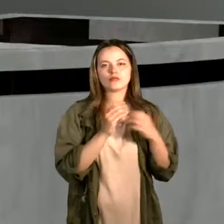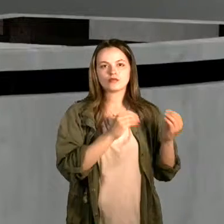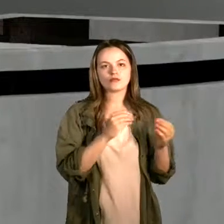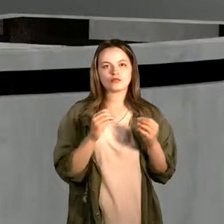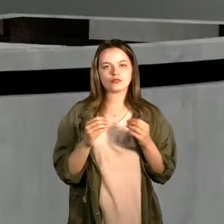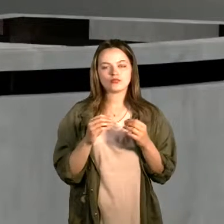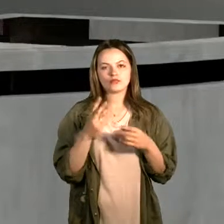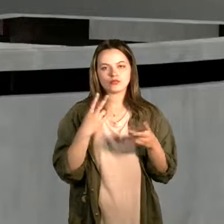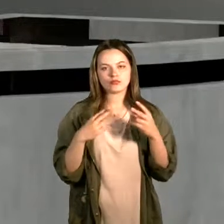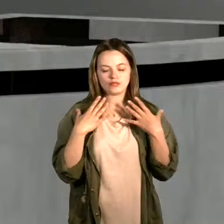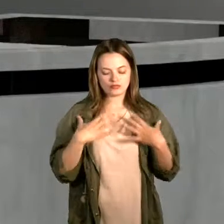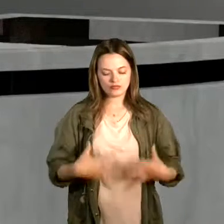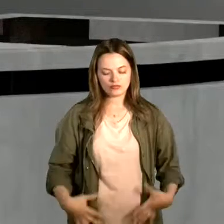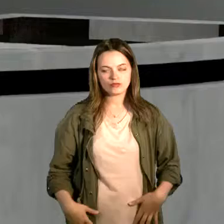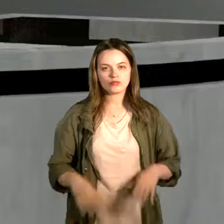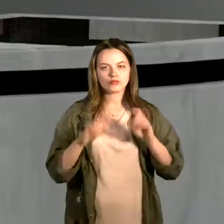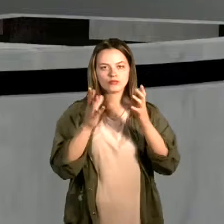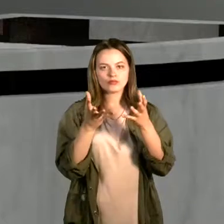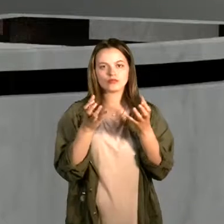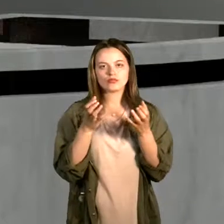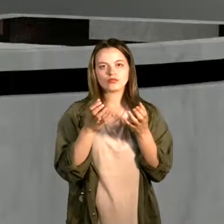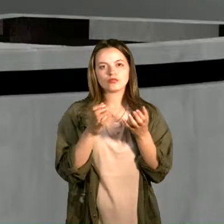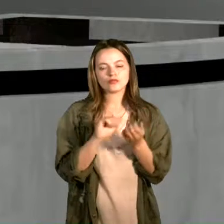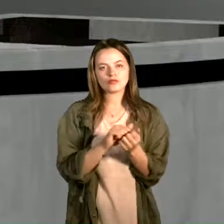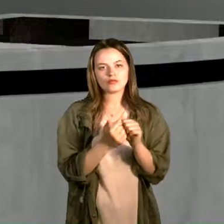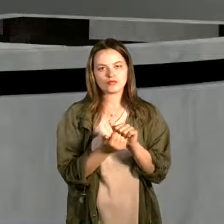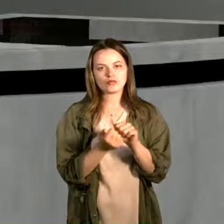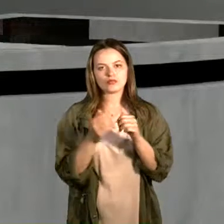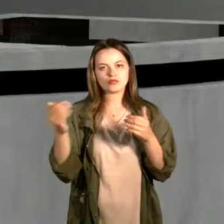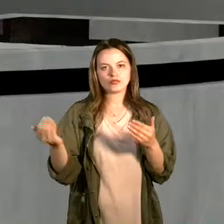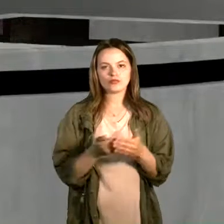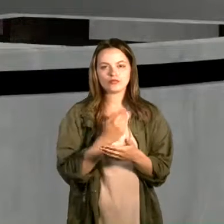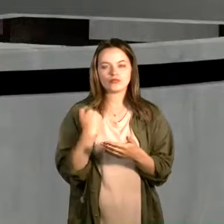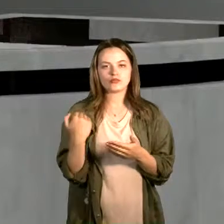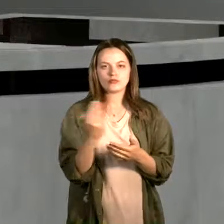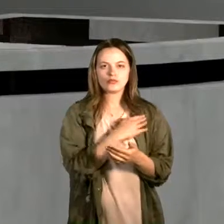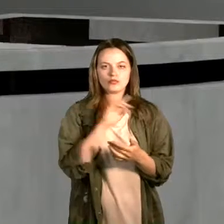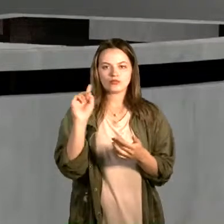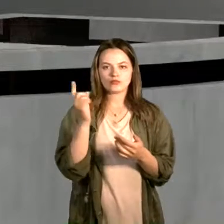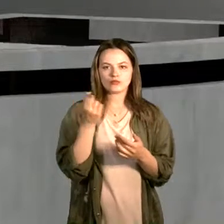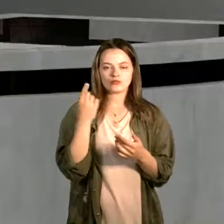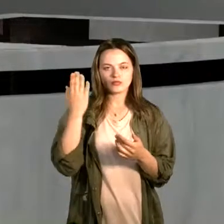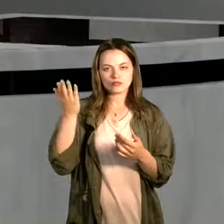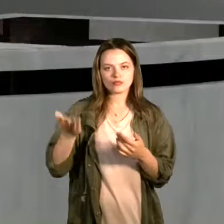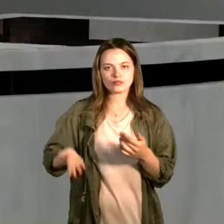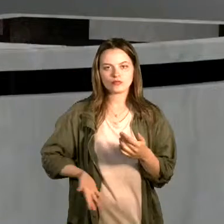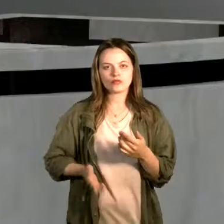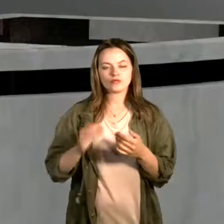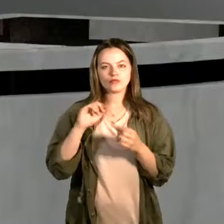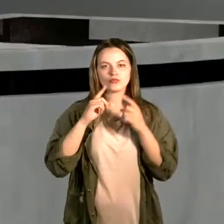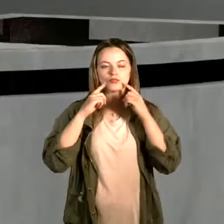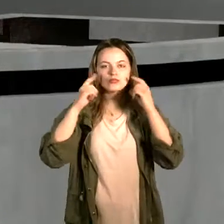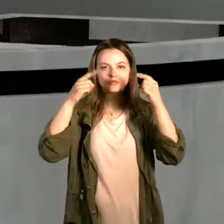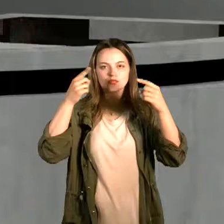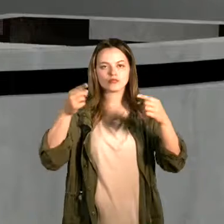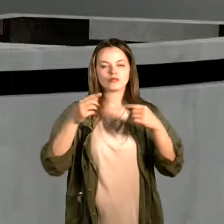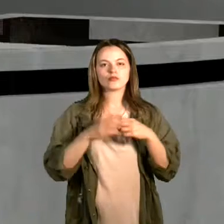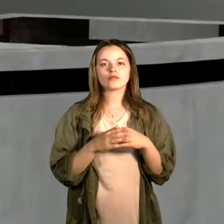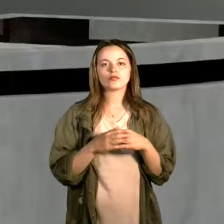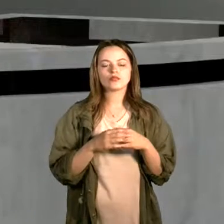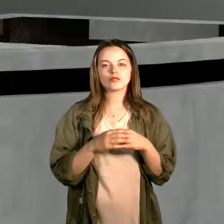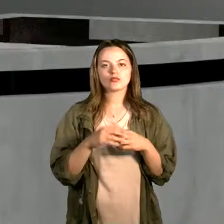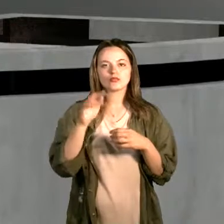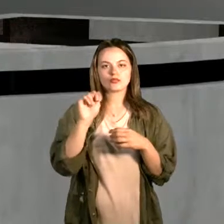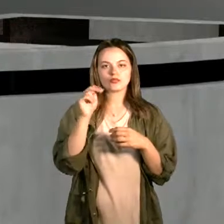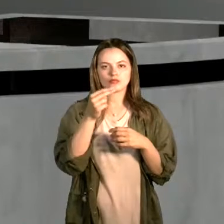any other pieces of clothing that you would like to upcycle. New members are always welcome. Hope to see you there. And finally, there is a mandatory